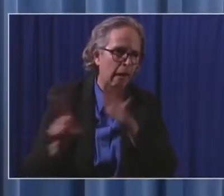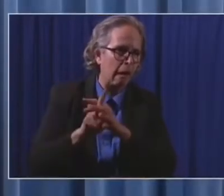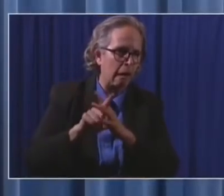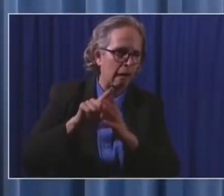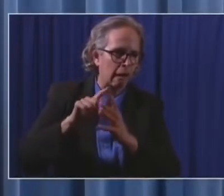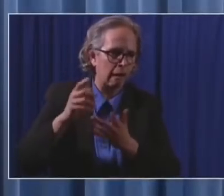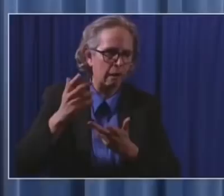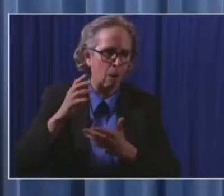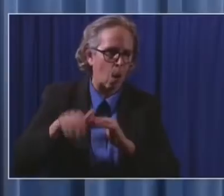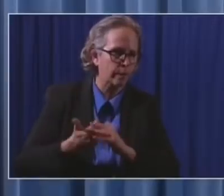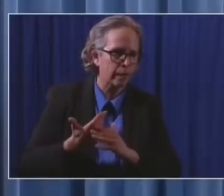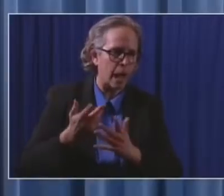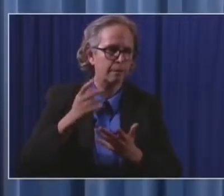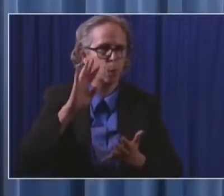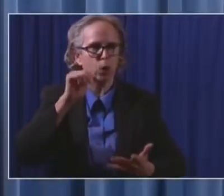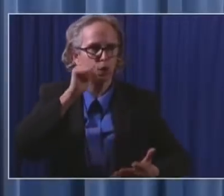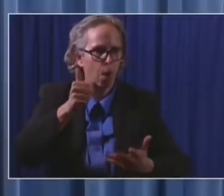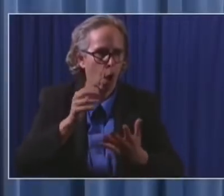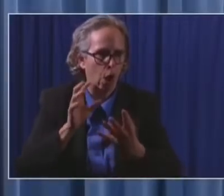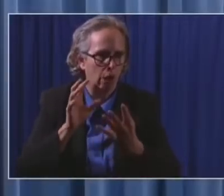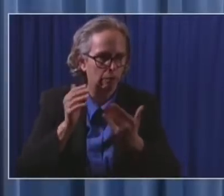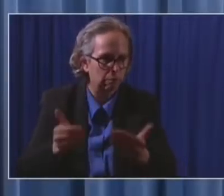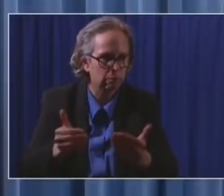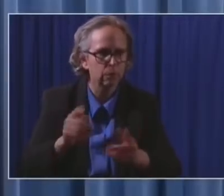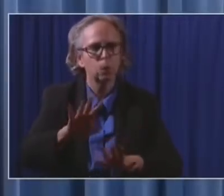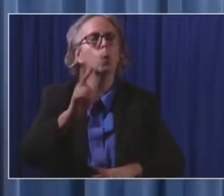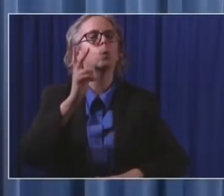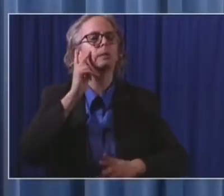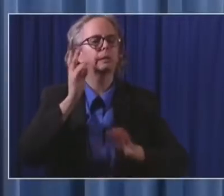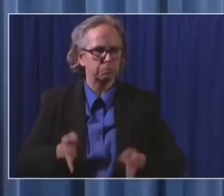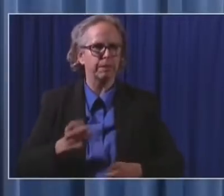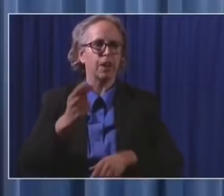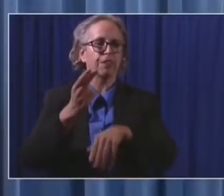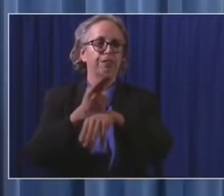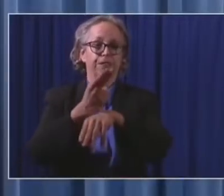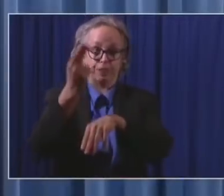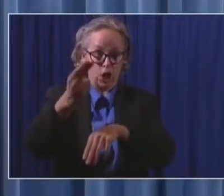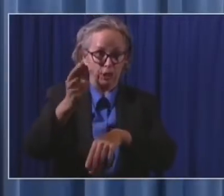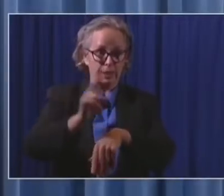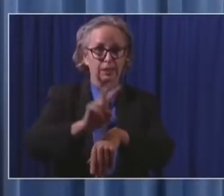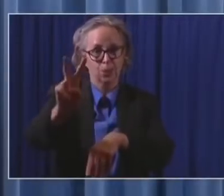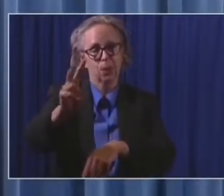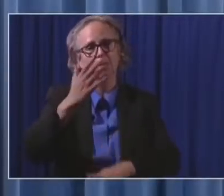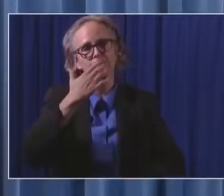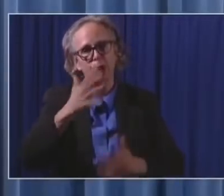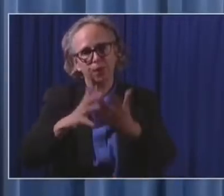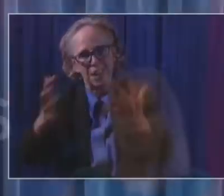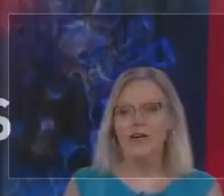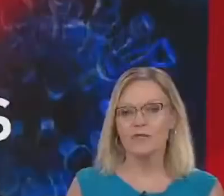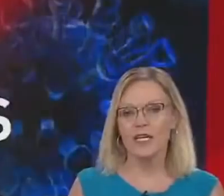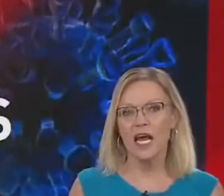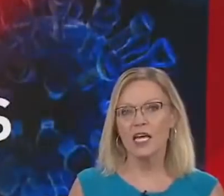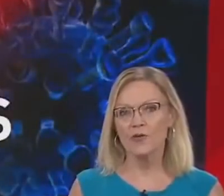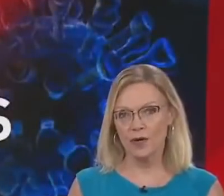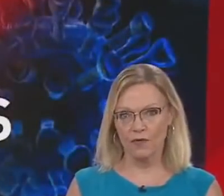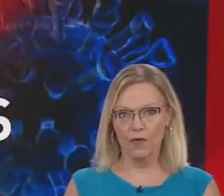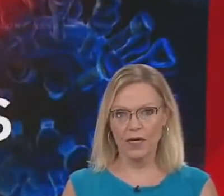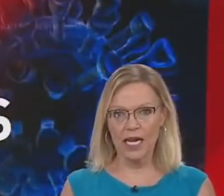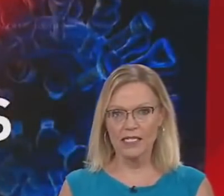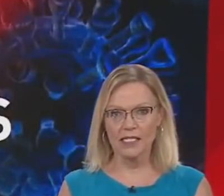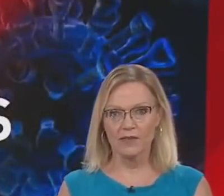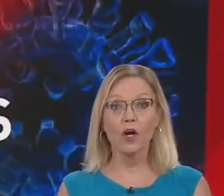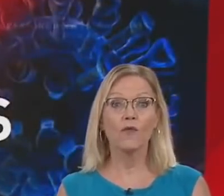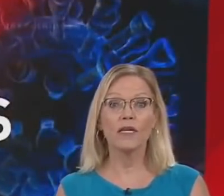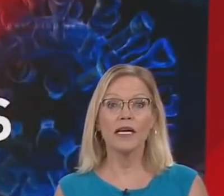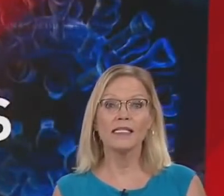Well, we'll see you all on Thursday, barring some unforeseen thing that happens tonight or tomorrow. We will see